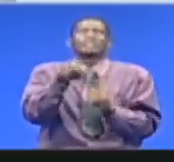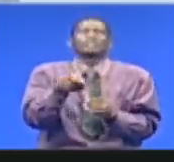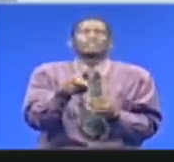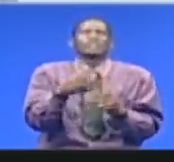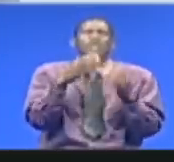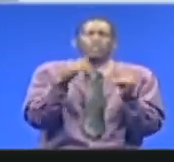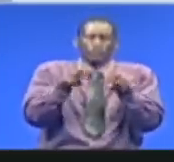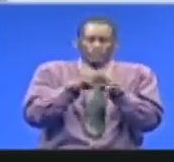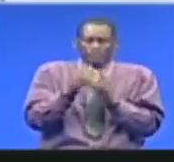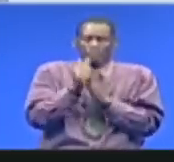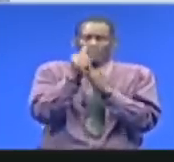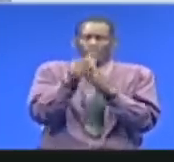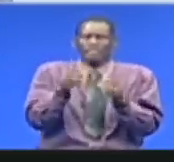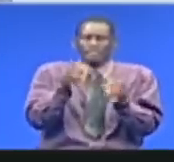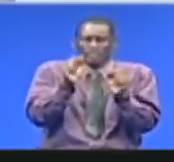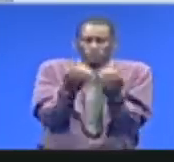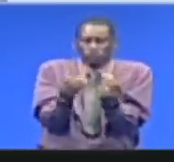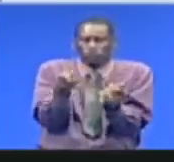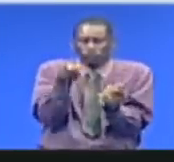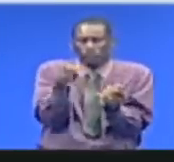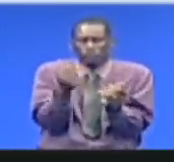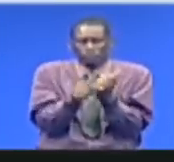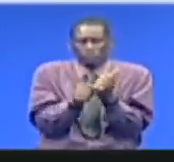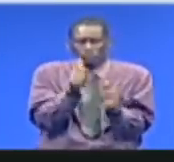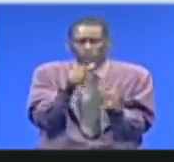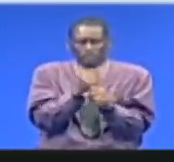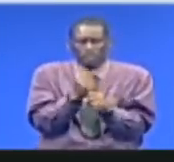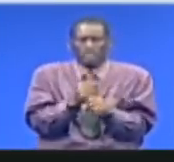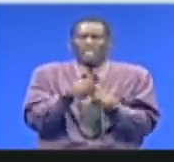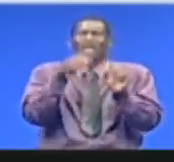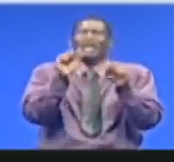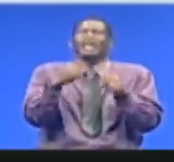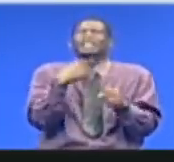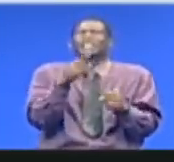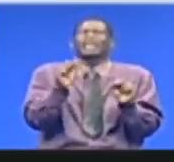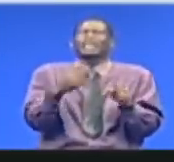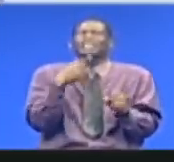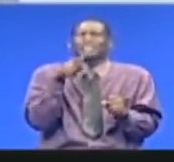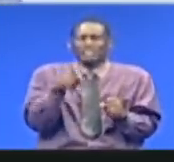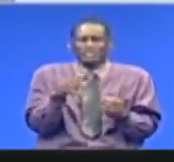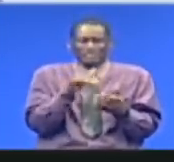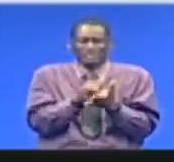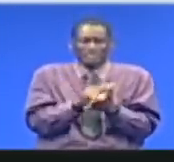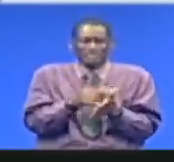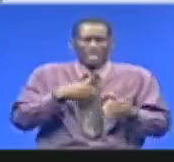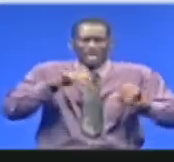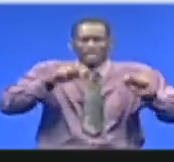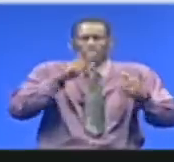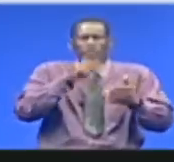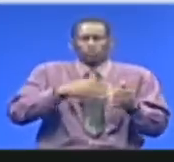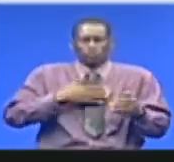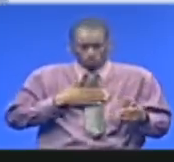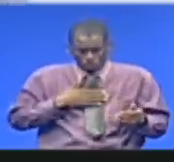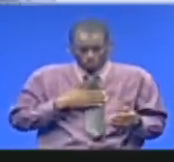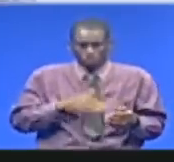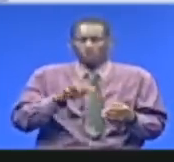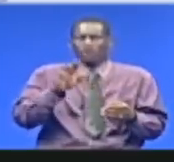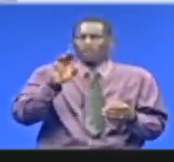to undo that which they did. Okay. And I can say, let me say this, that I agree with what Mheshimiwa was saying in terms